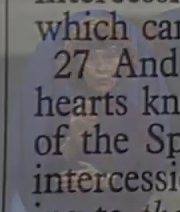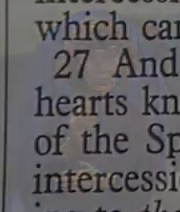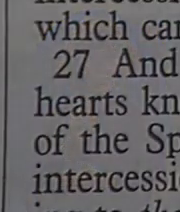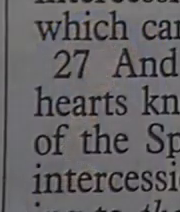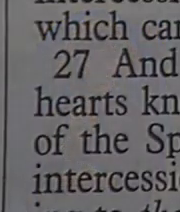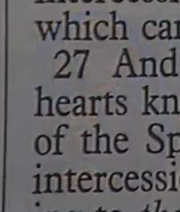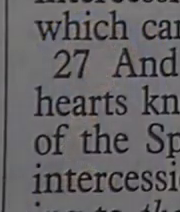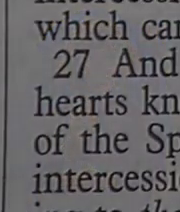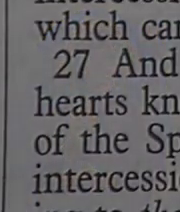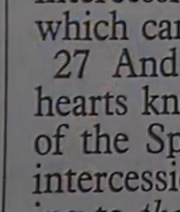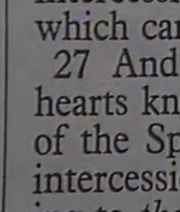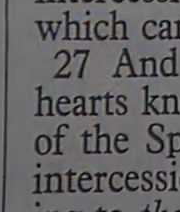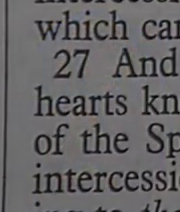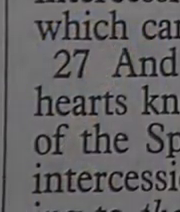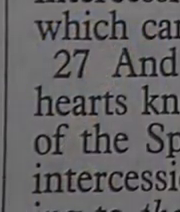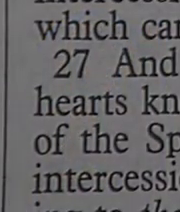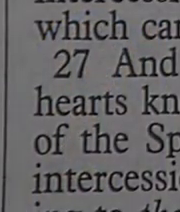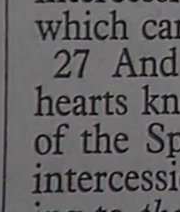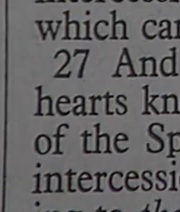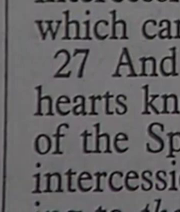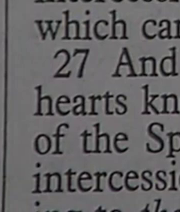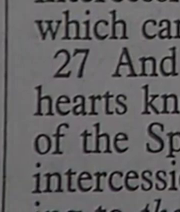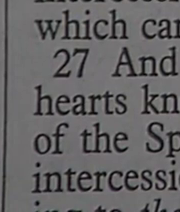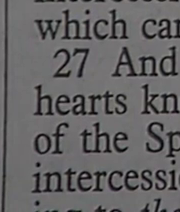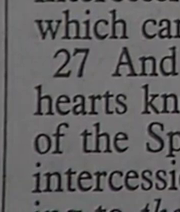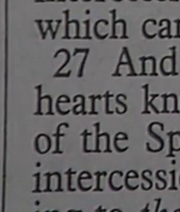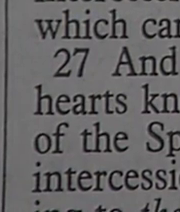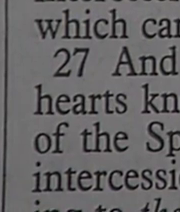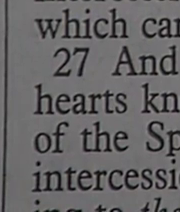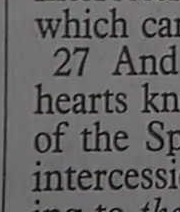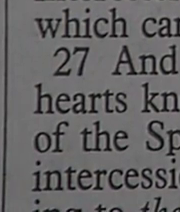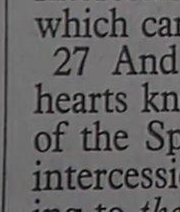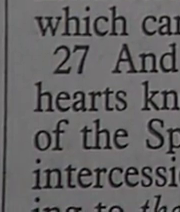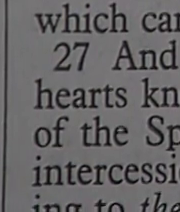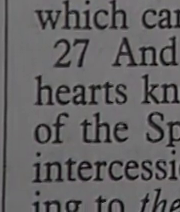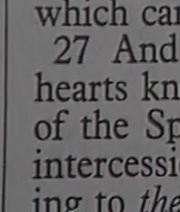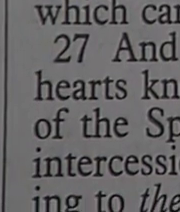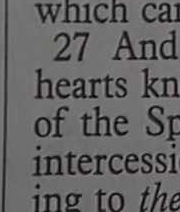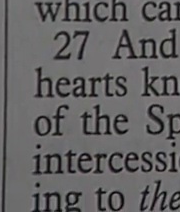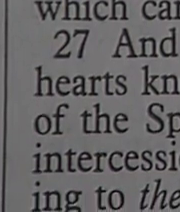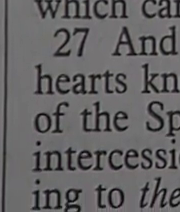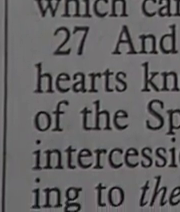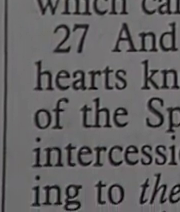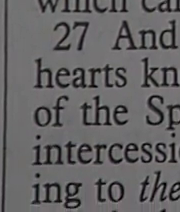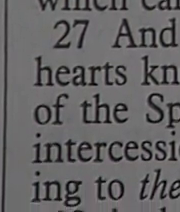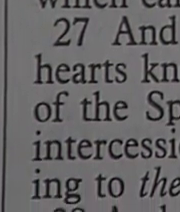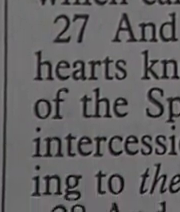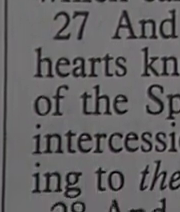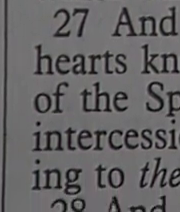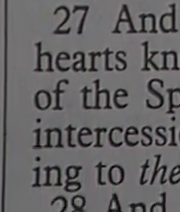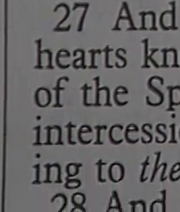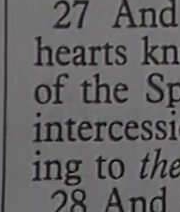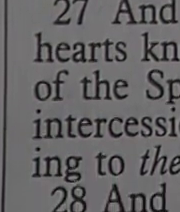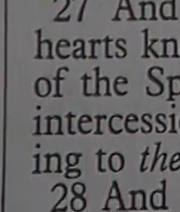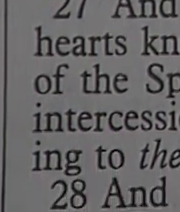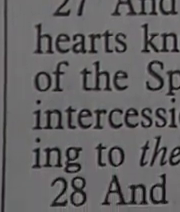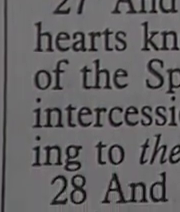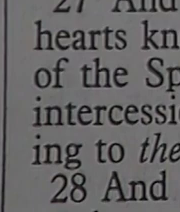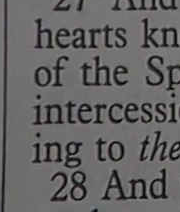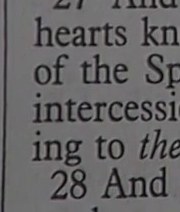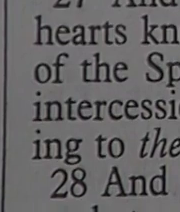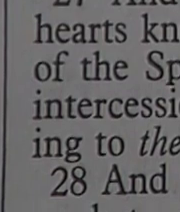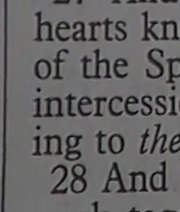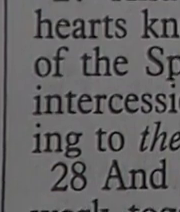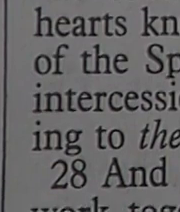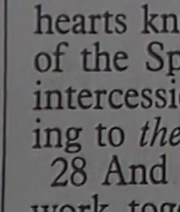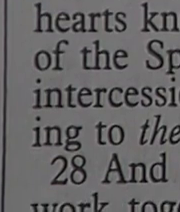26 and 27, Paul said, likewise, the Spirit also helpeth our infirmities, for we know not what we should pray for as we